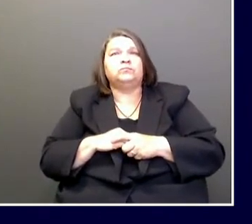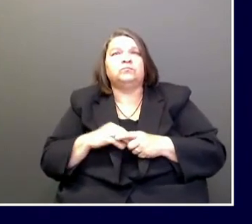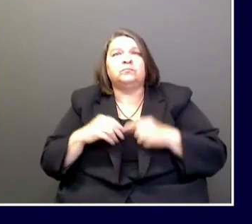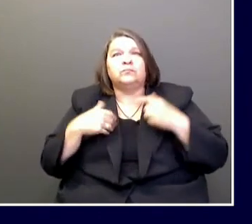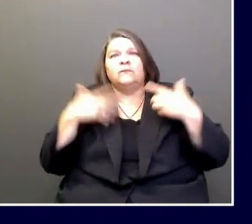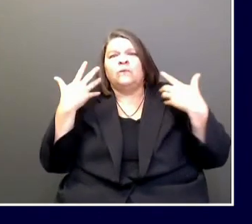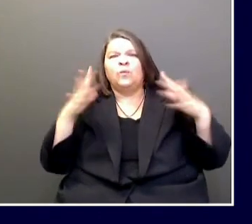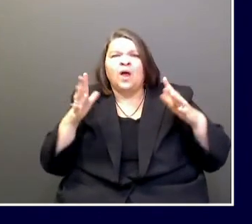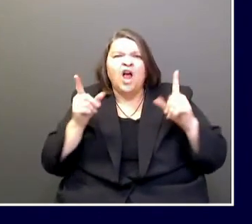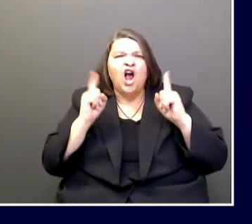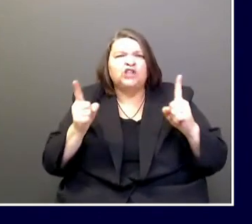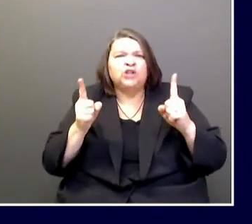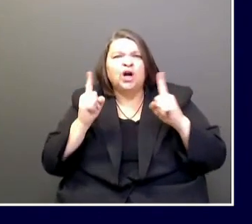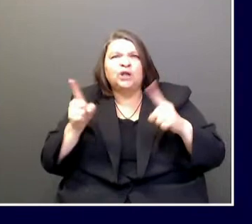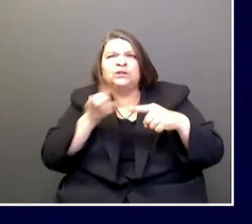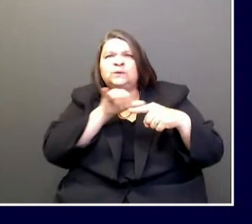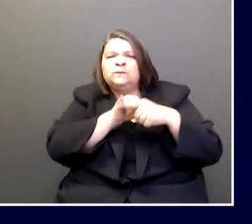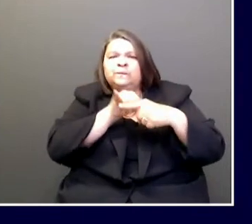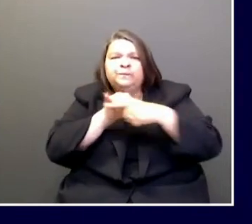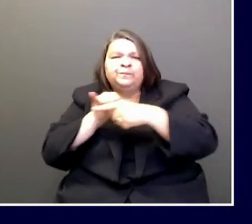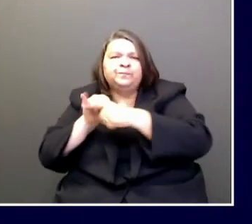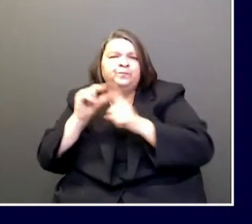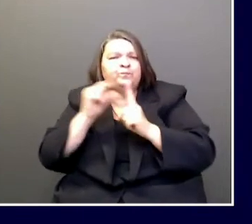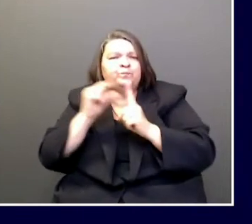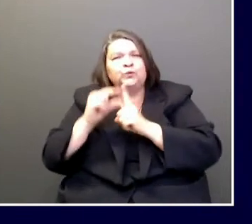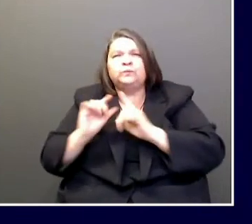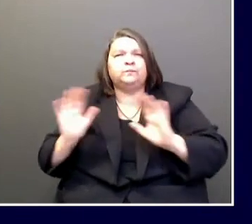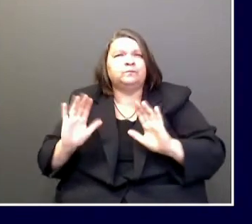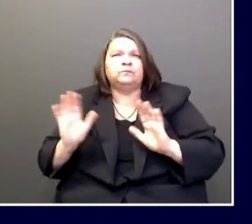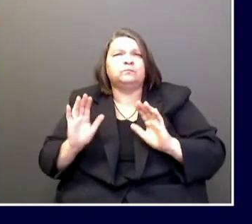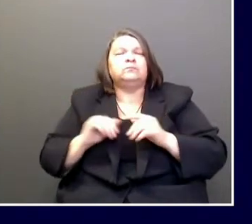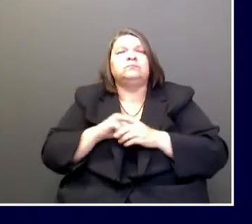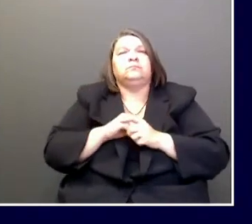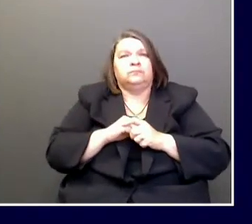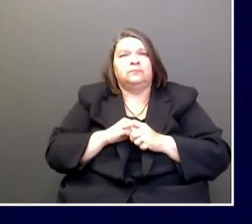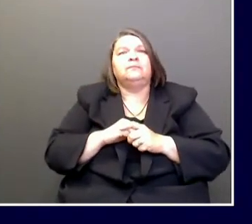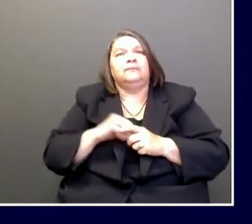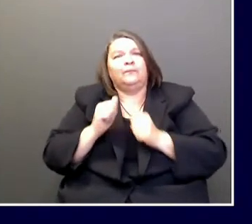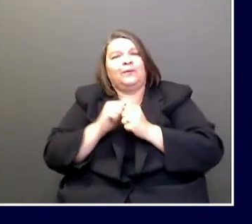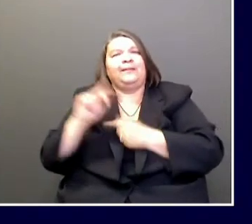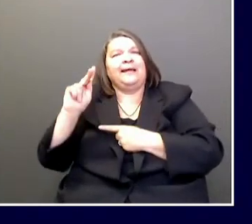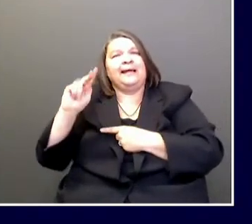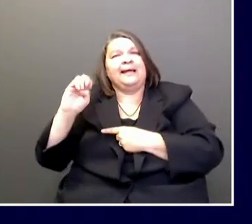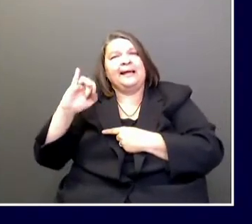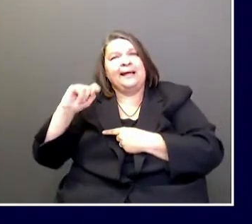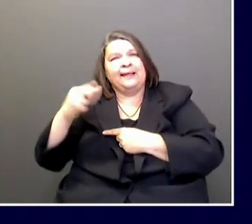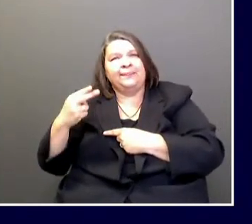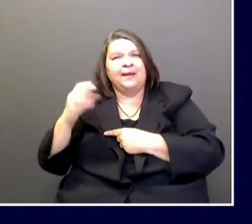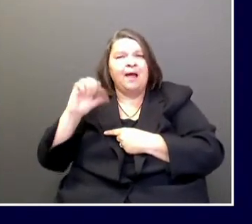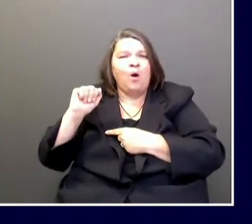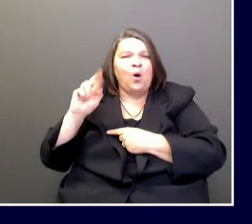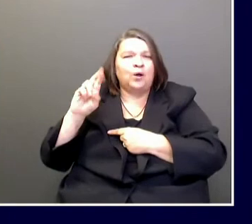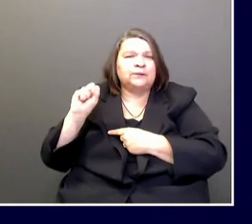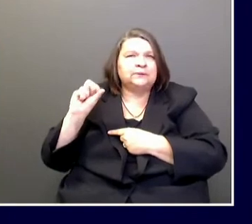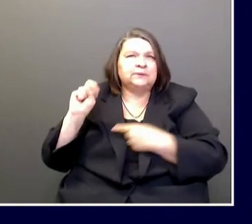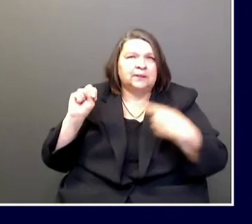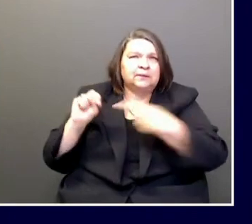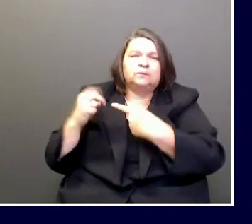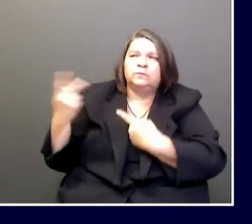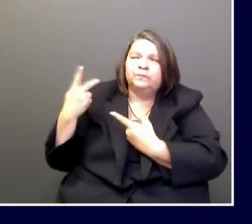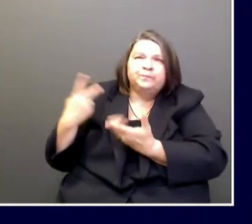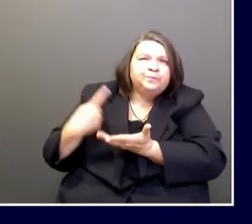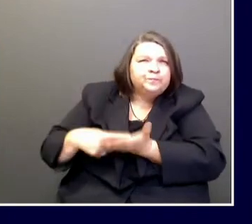You're right. One of the features that explains why the Delta variant is able to spread so much